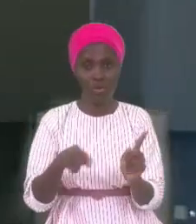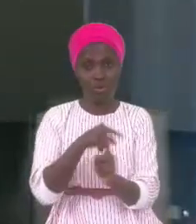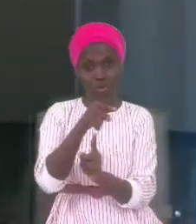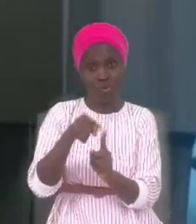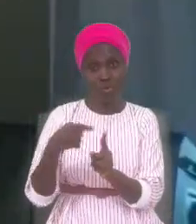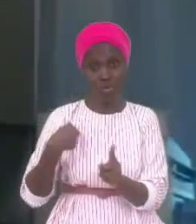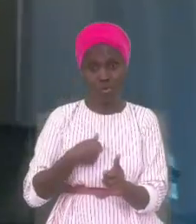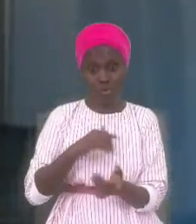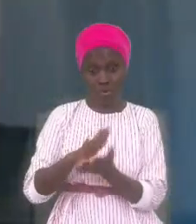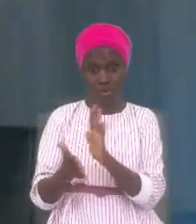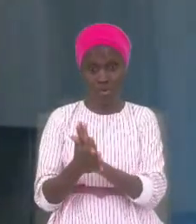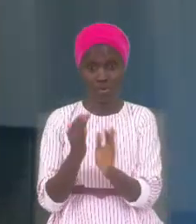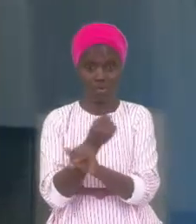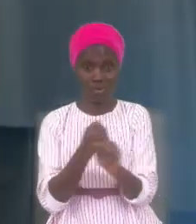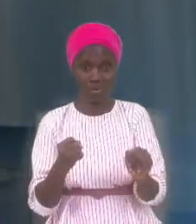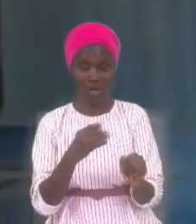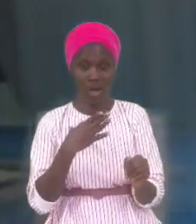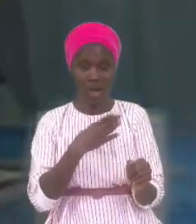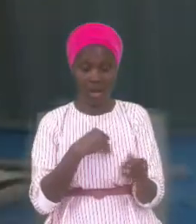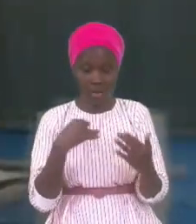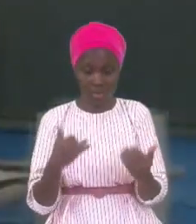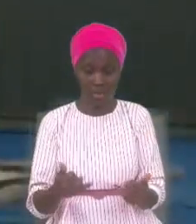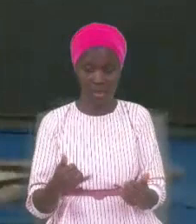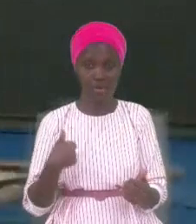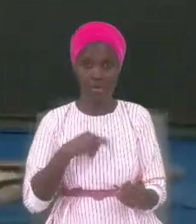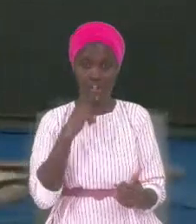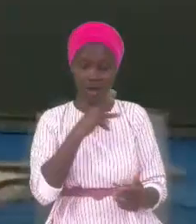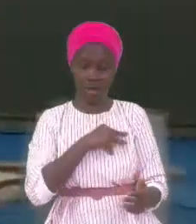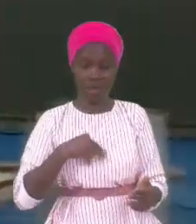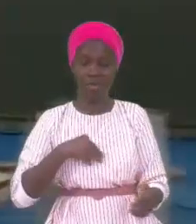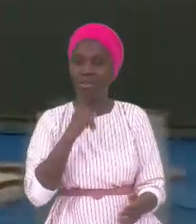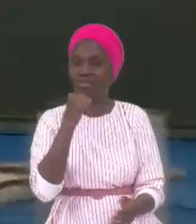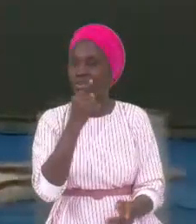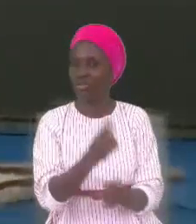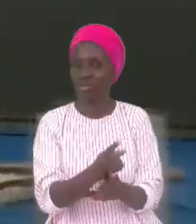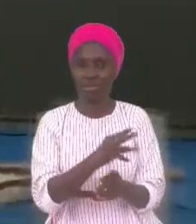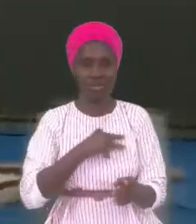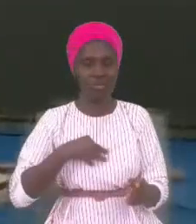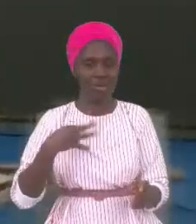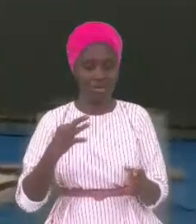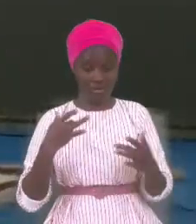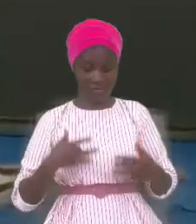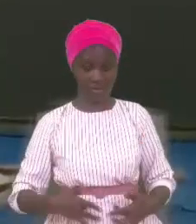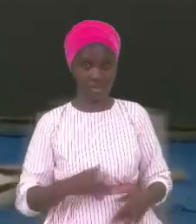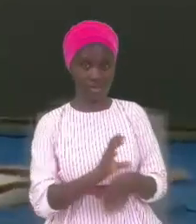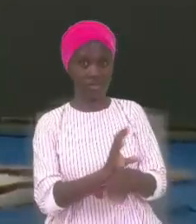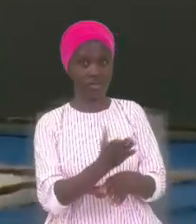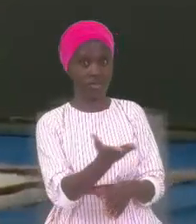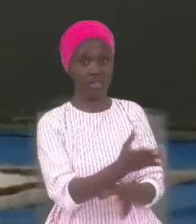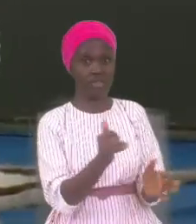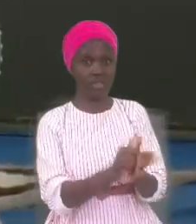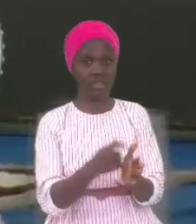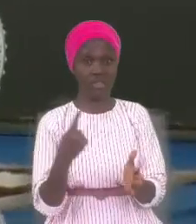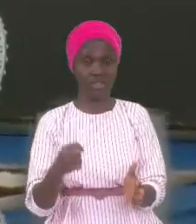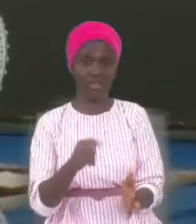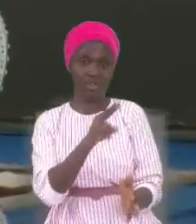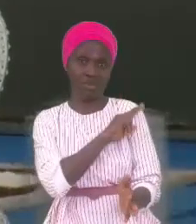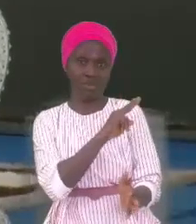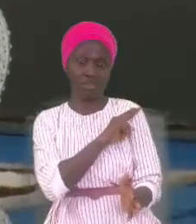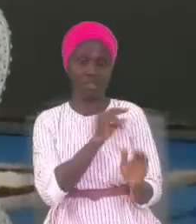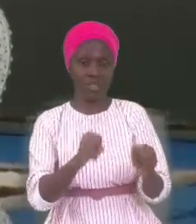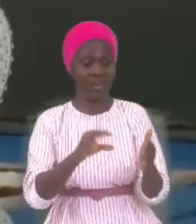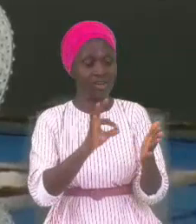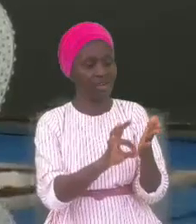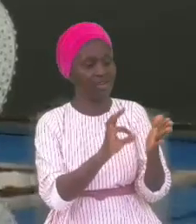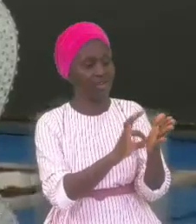members, not just members of the visible church that the ushers can count, 1, 2, 3, 20,